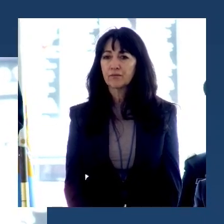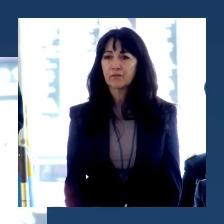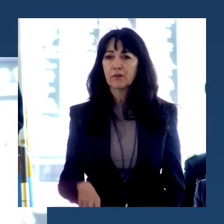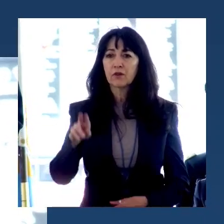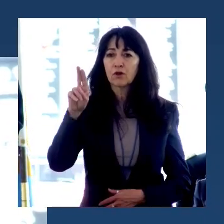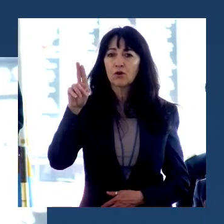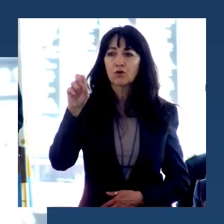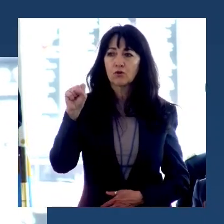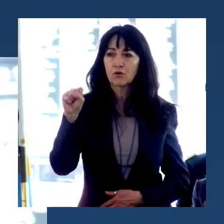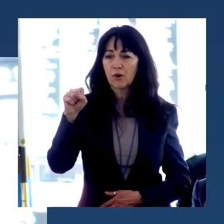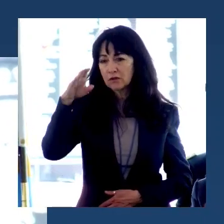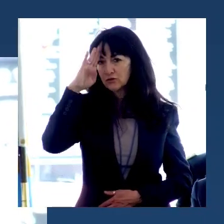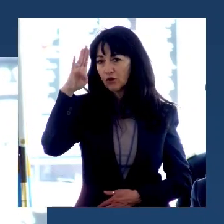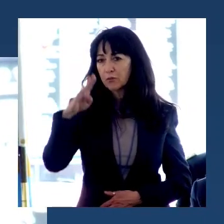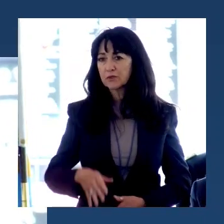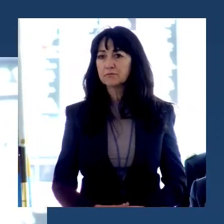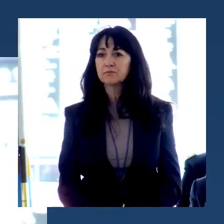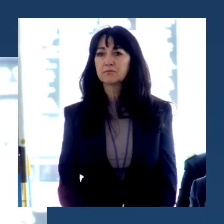United States Army.